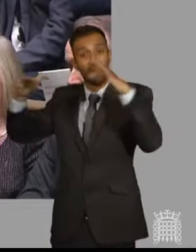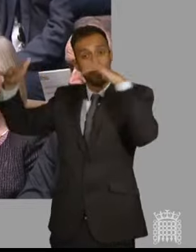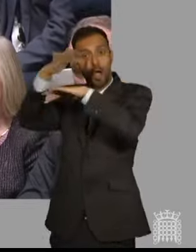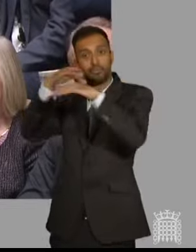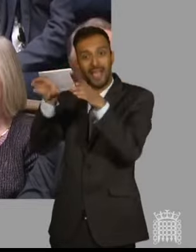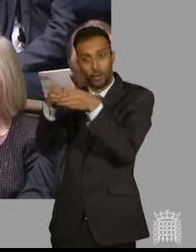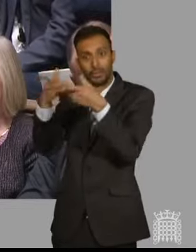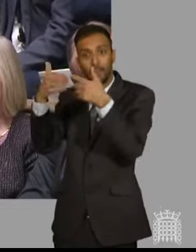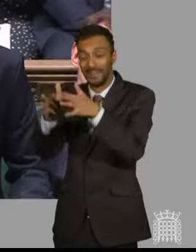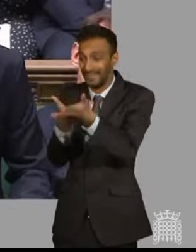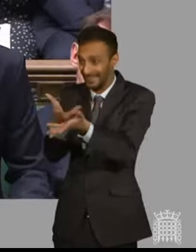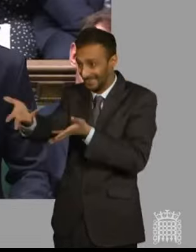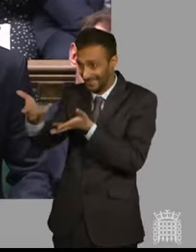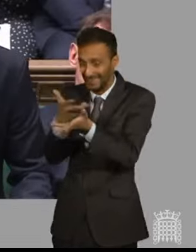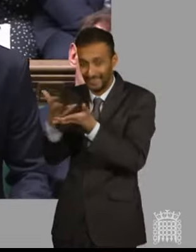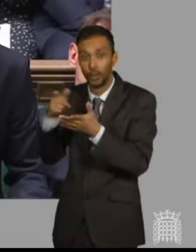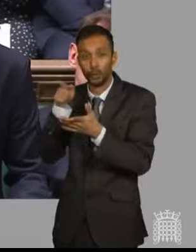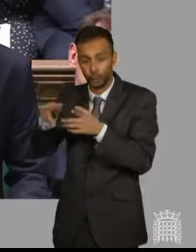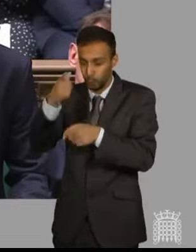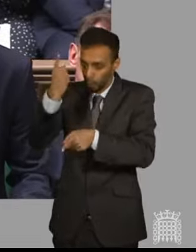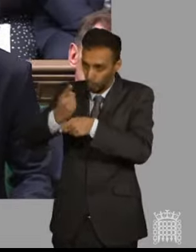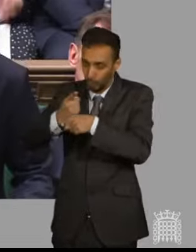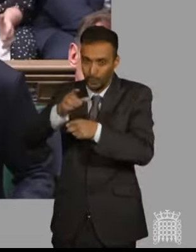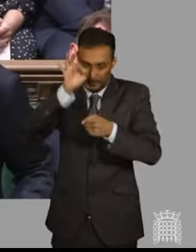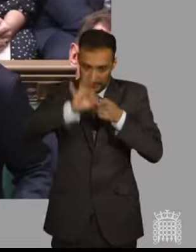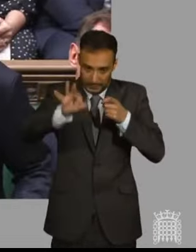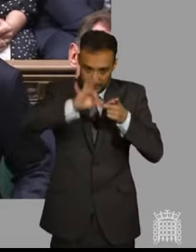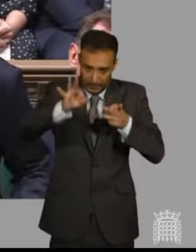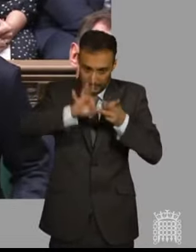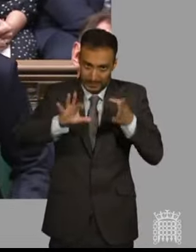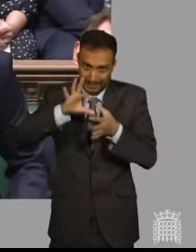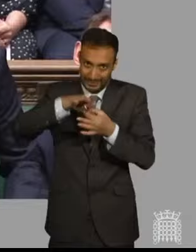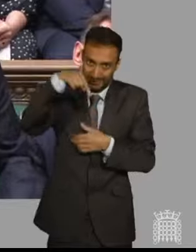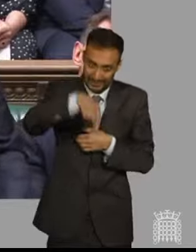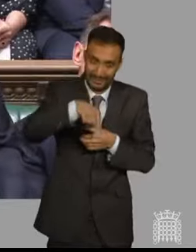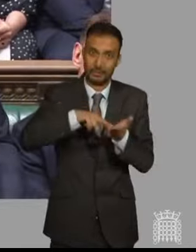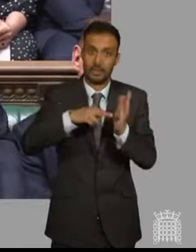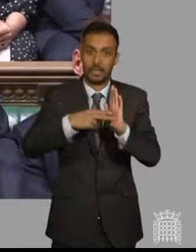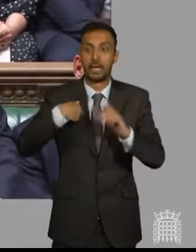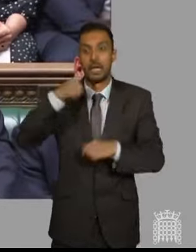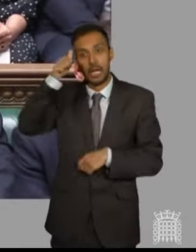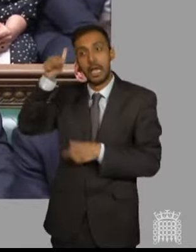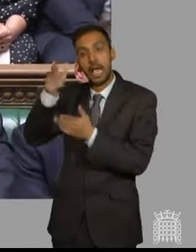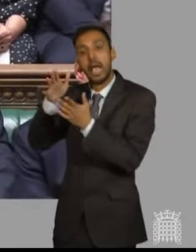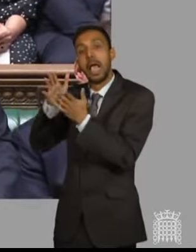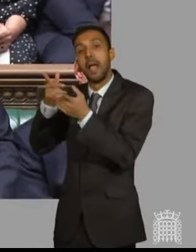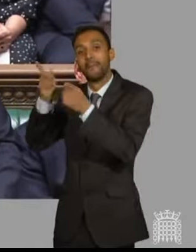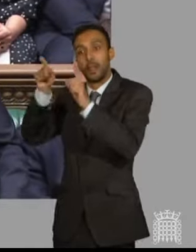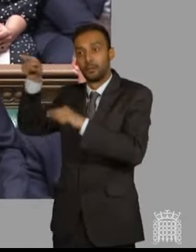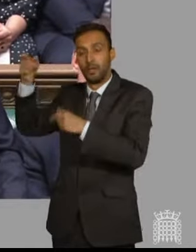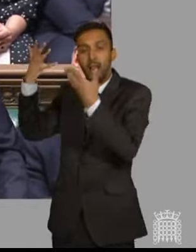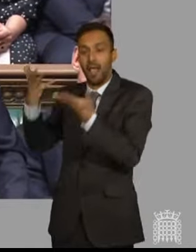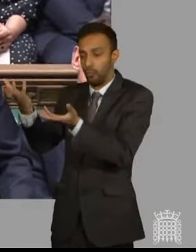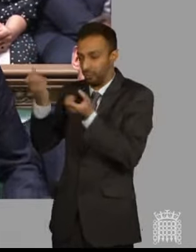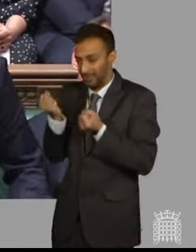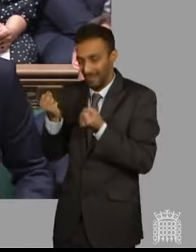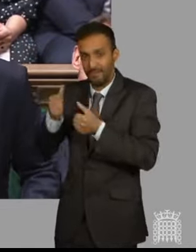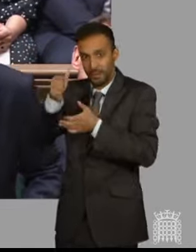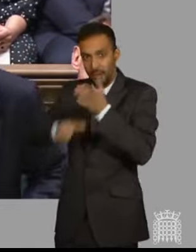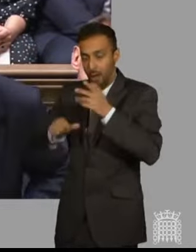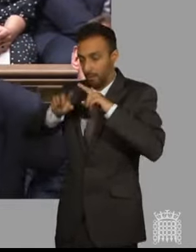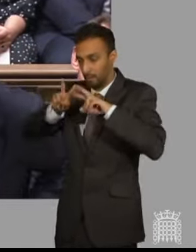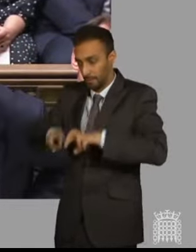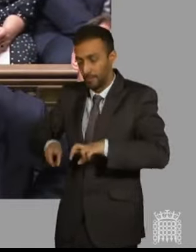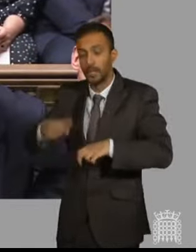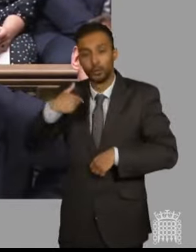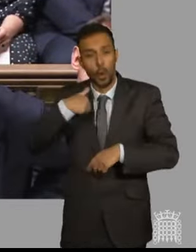has received and has started reviewing it. I can assure him that the Environment Agency is working closely with other partners to